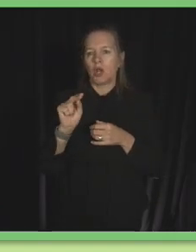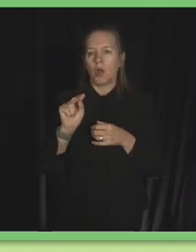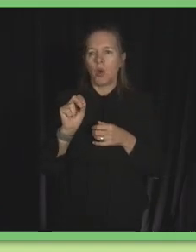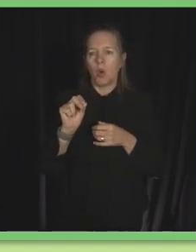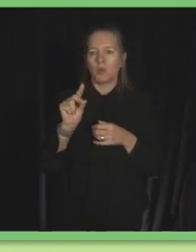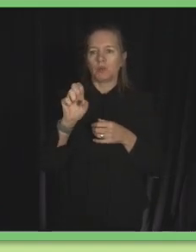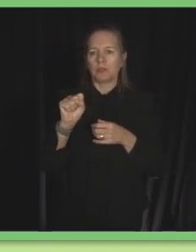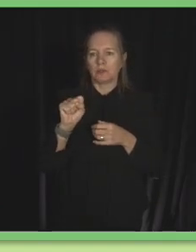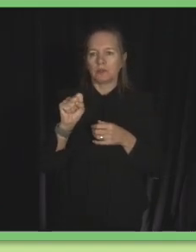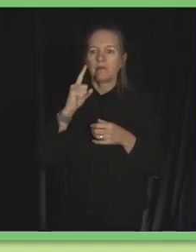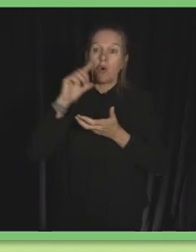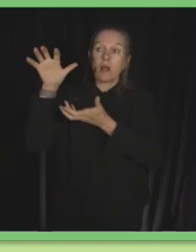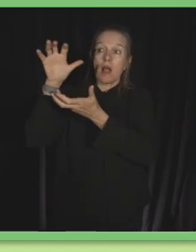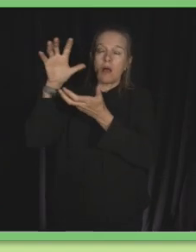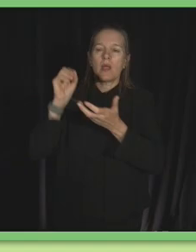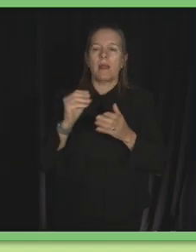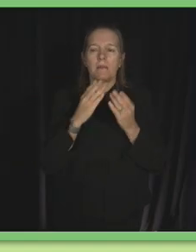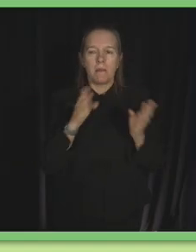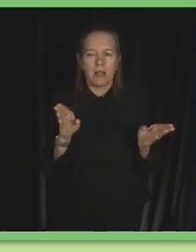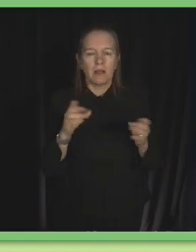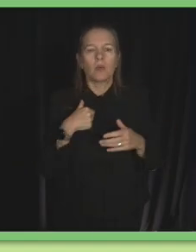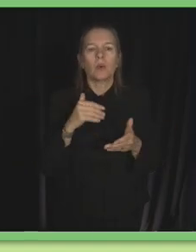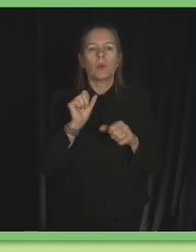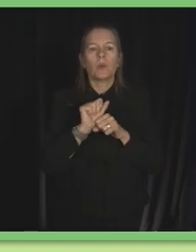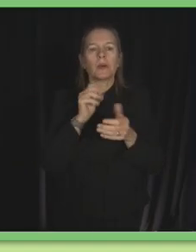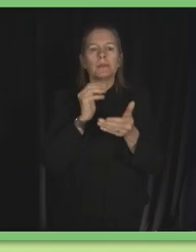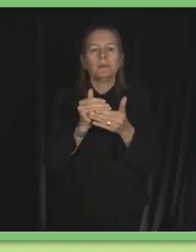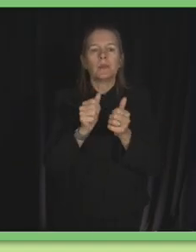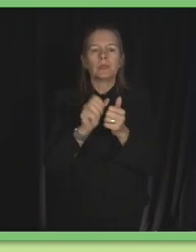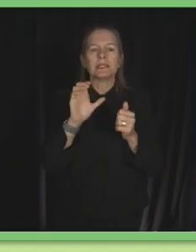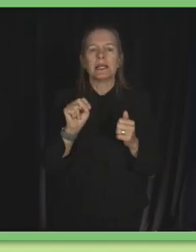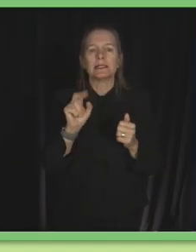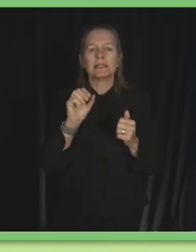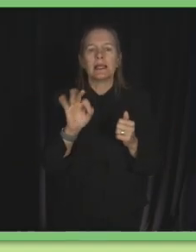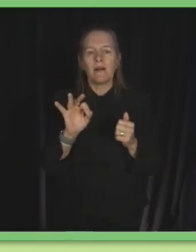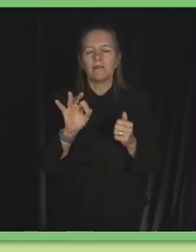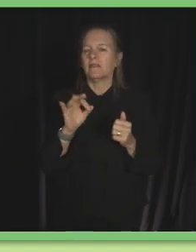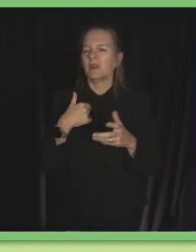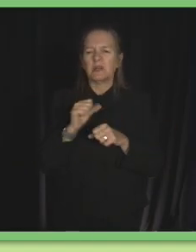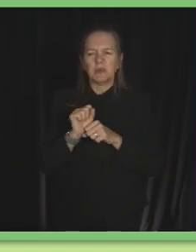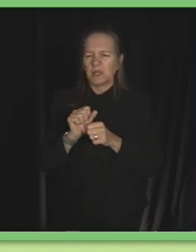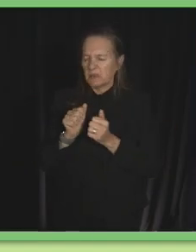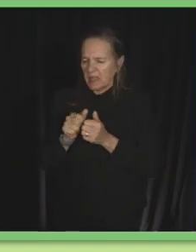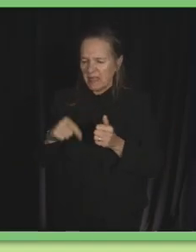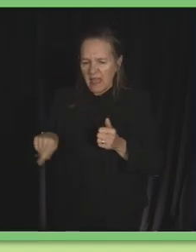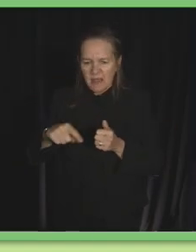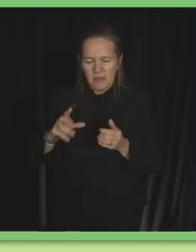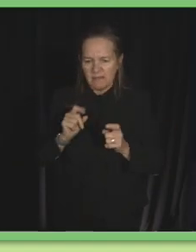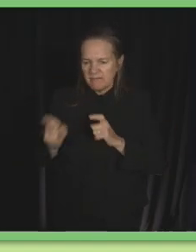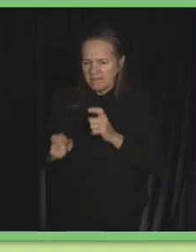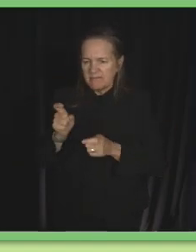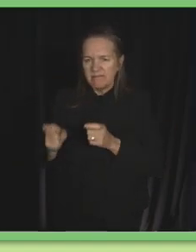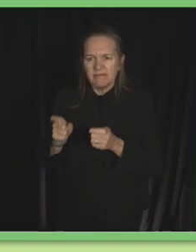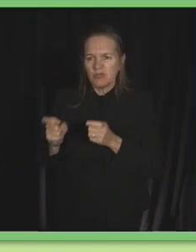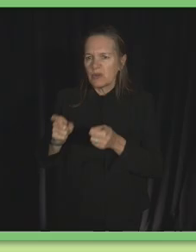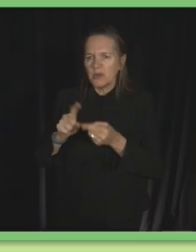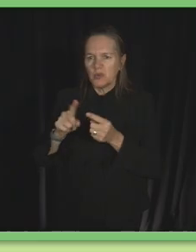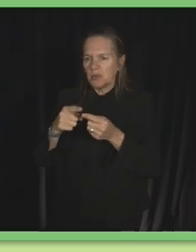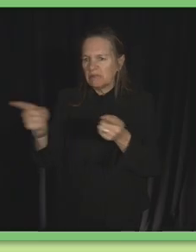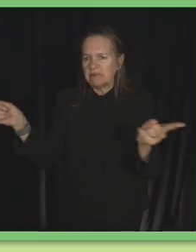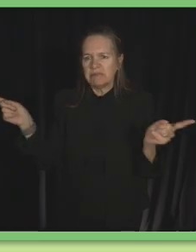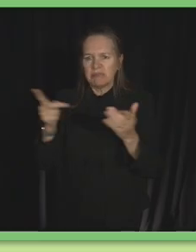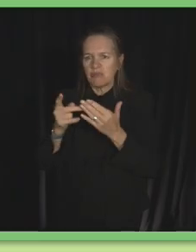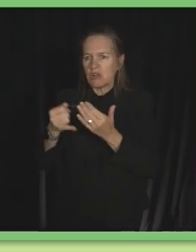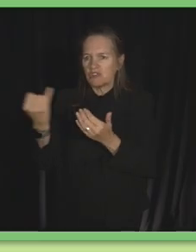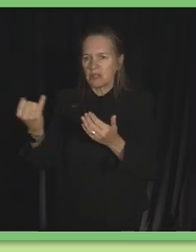public. We work closely with the CNCF and other open source communities, giving back to dozens of projects. For us, platform